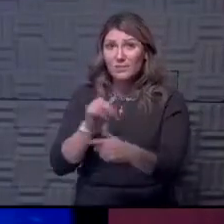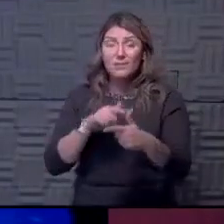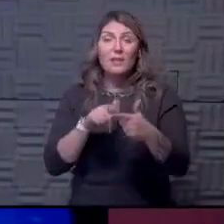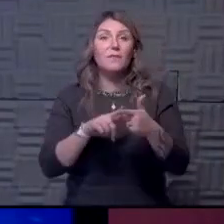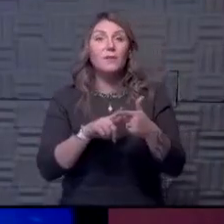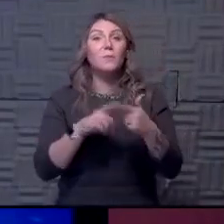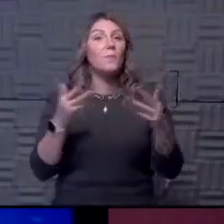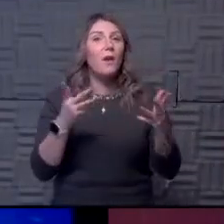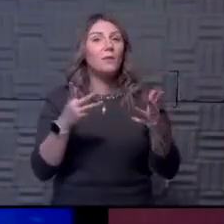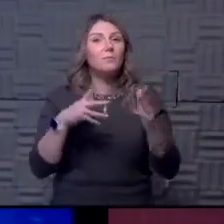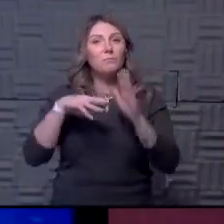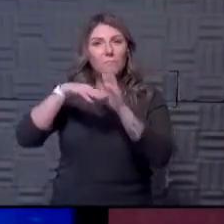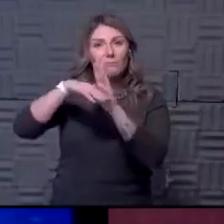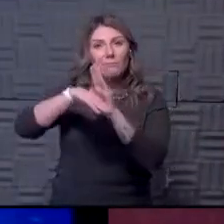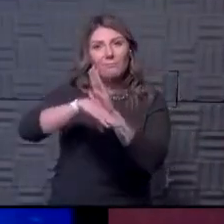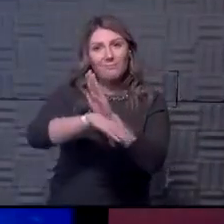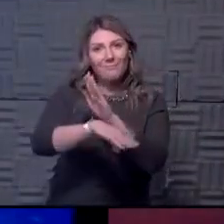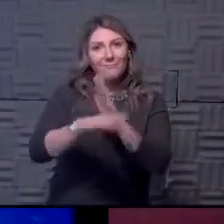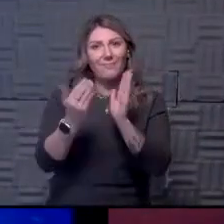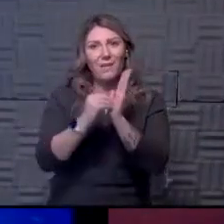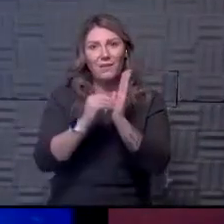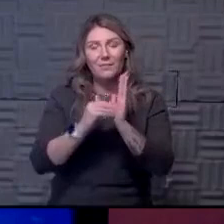able to bend the curve.